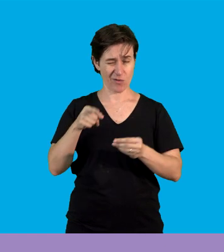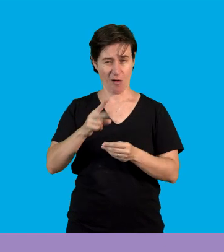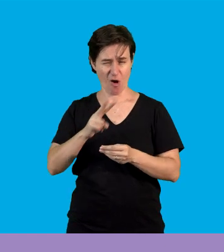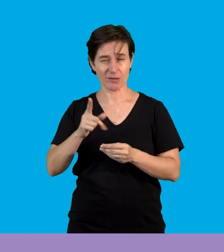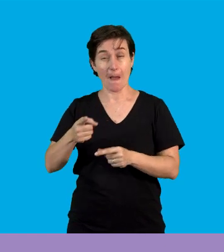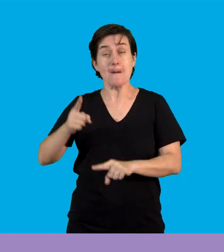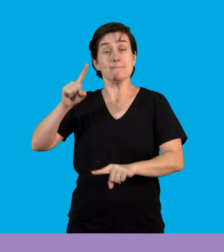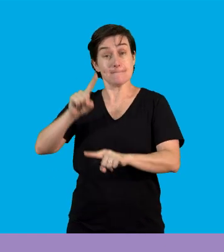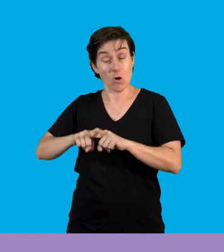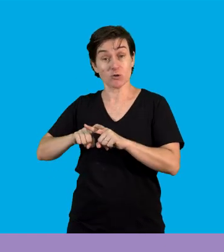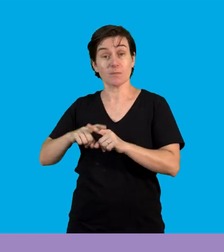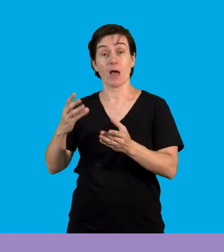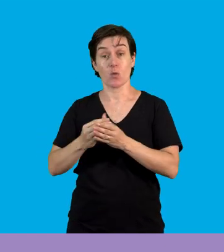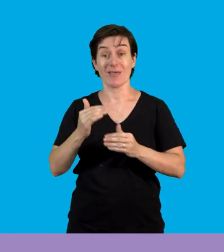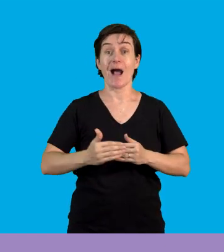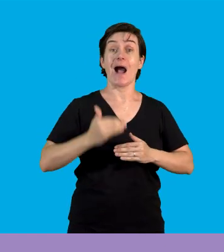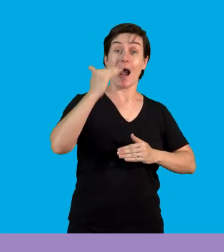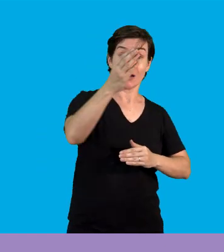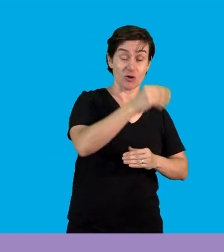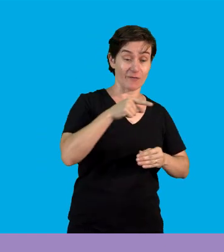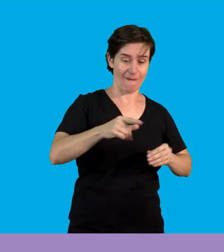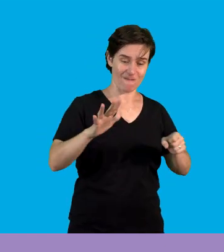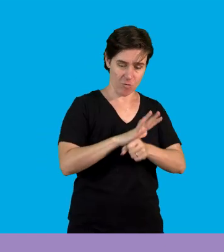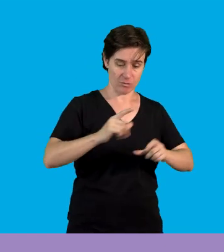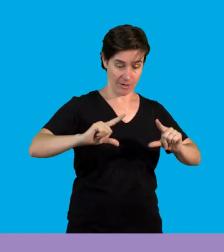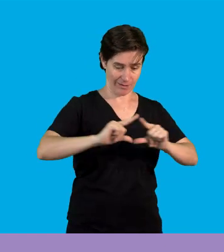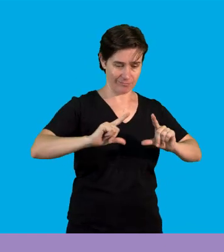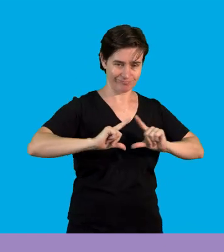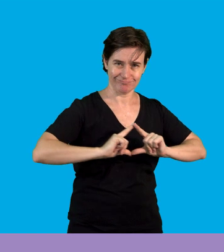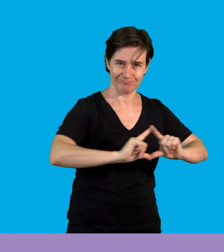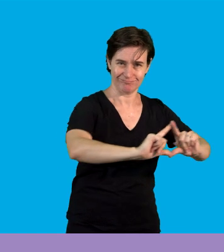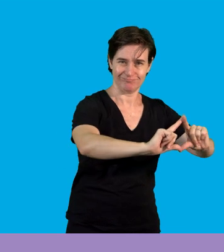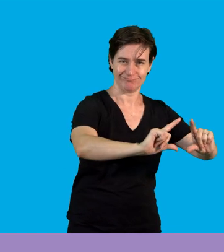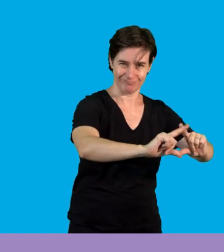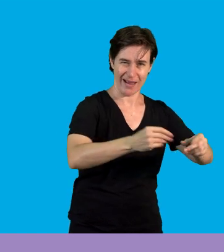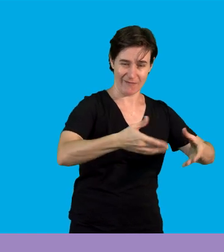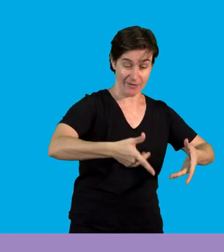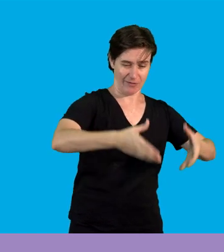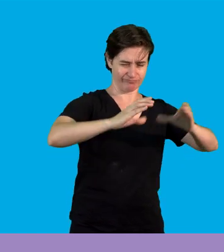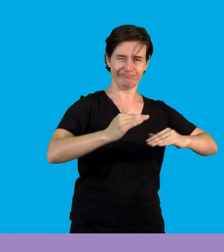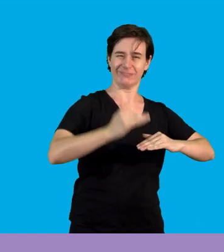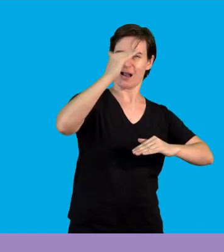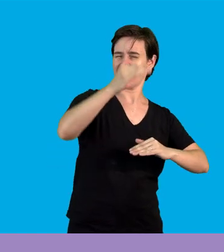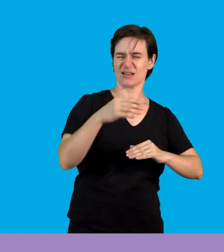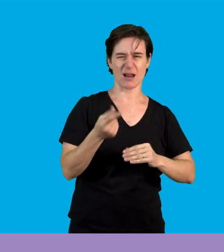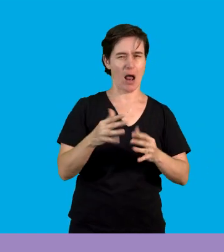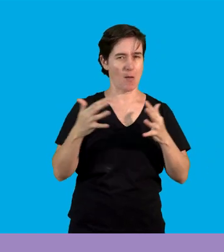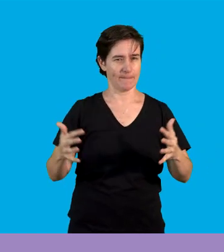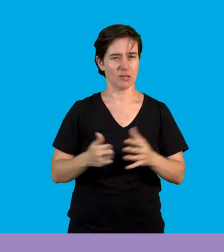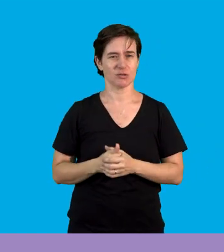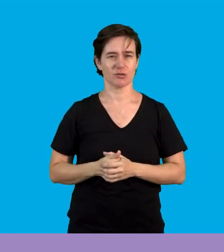by the height of the prism, which in this case is our 10 centimeters. So the volume of